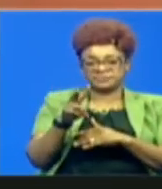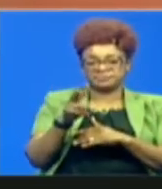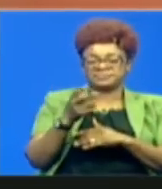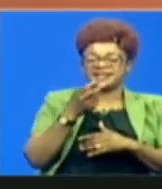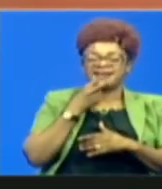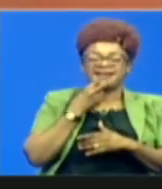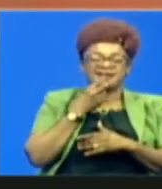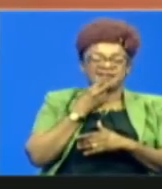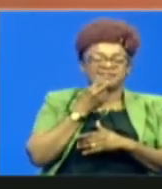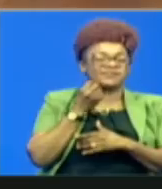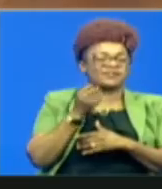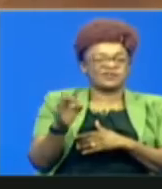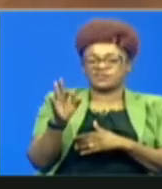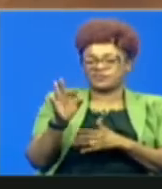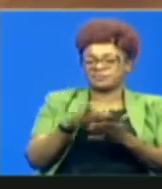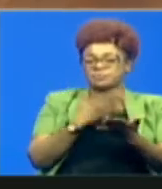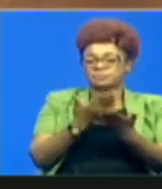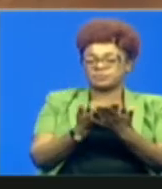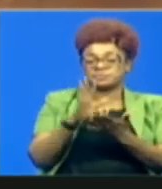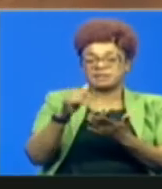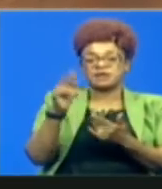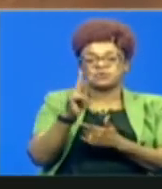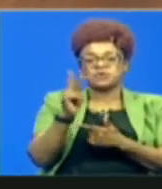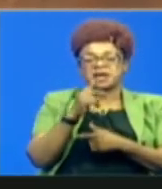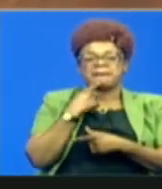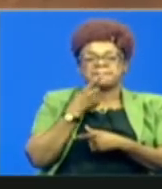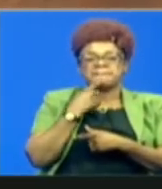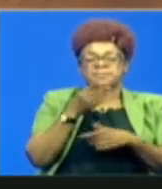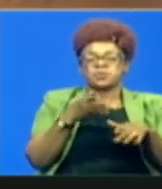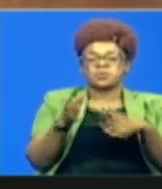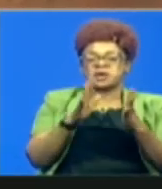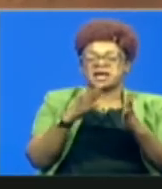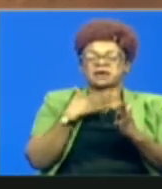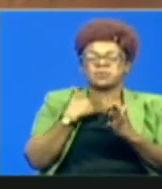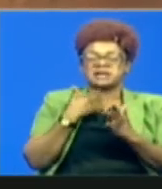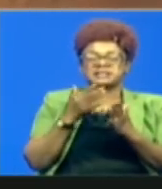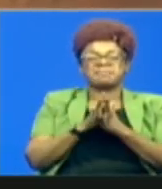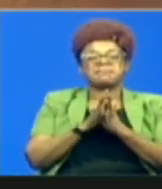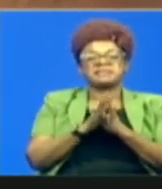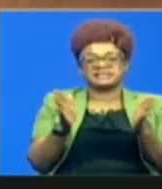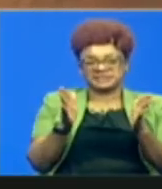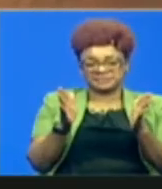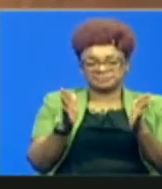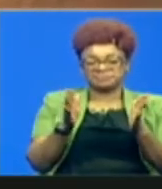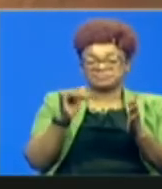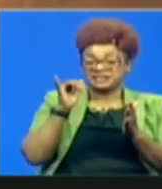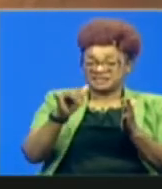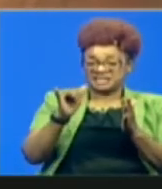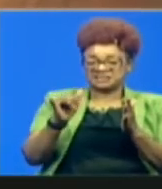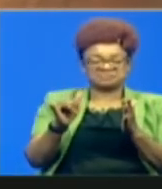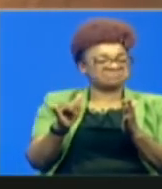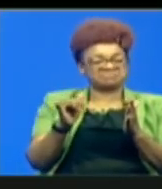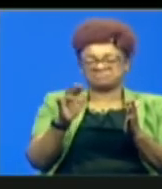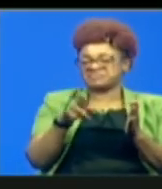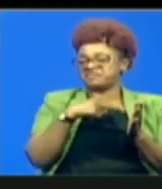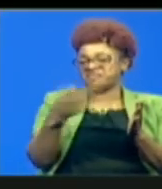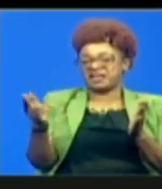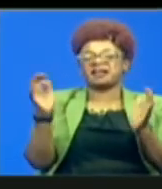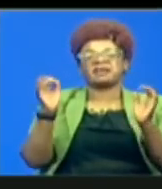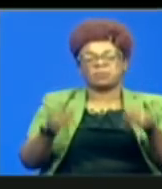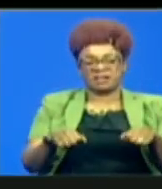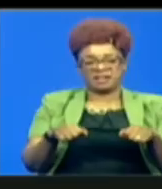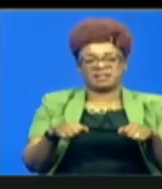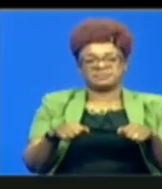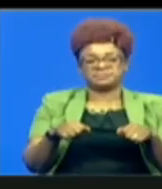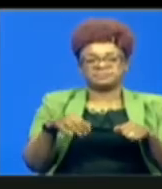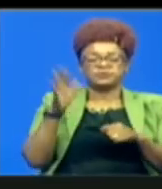the proposal by Kuria, saying it was a way of seeking publicity and it will most likely not see the light of day.